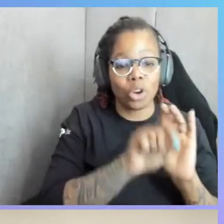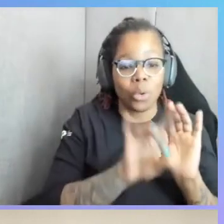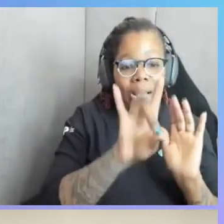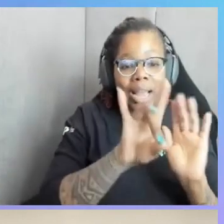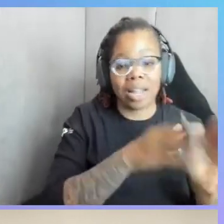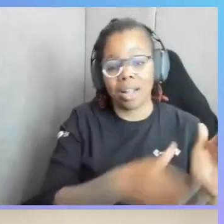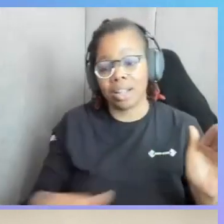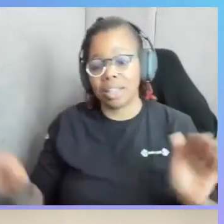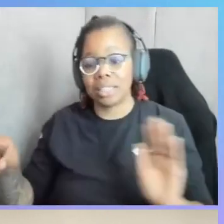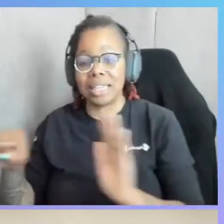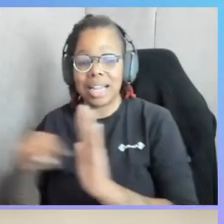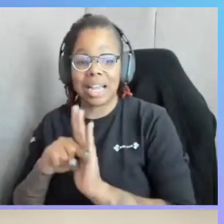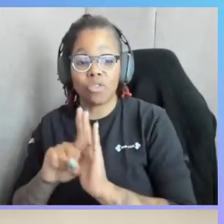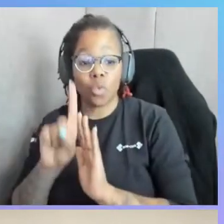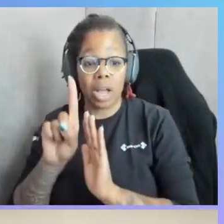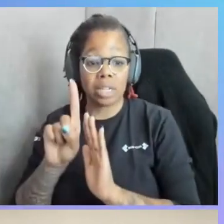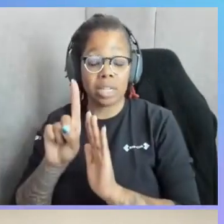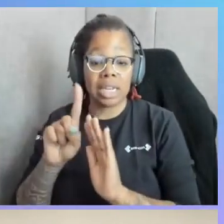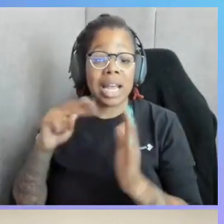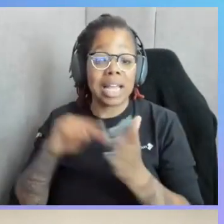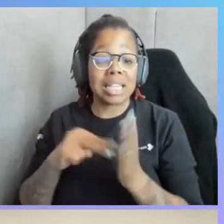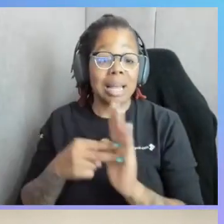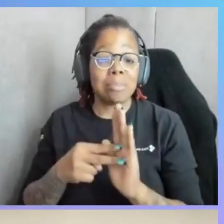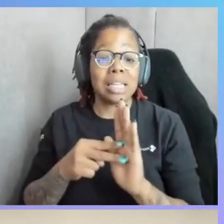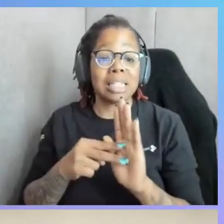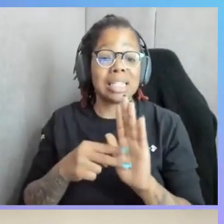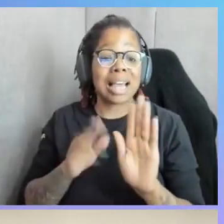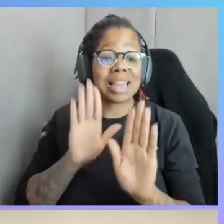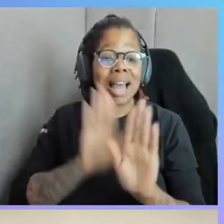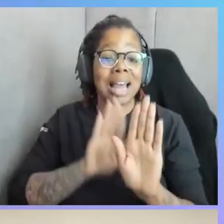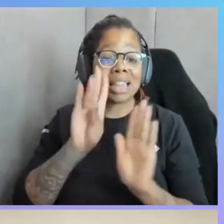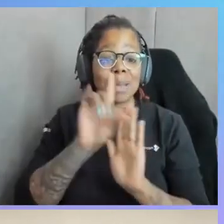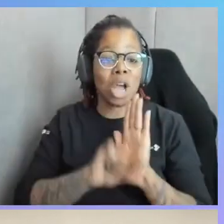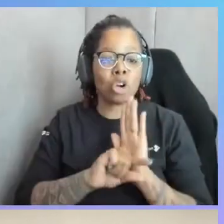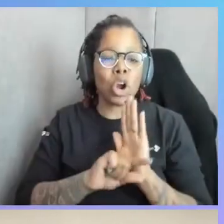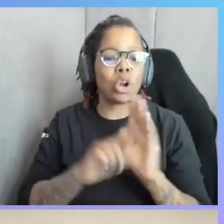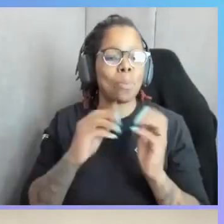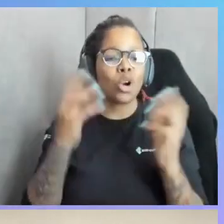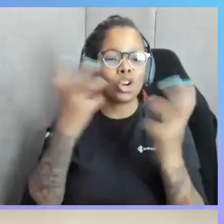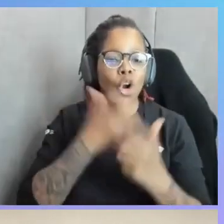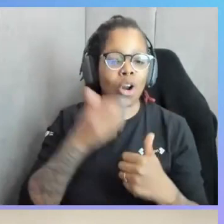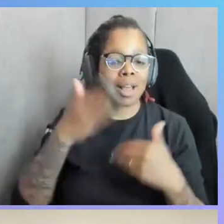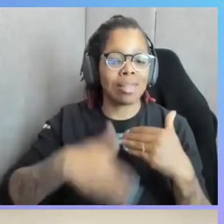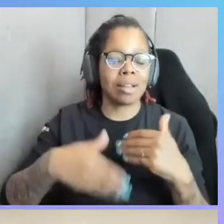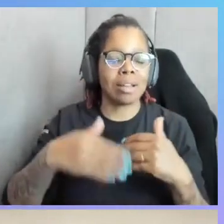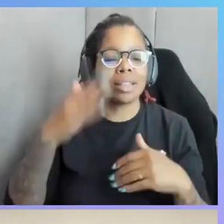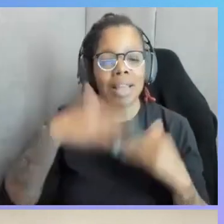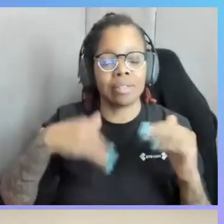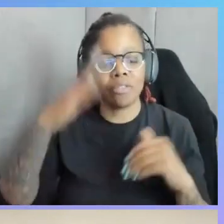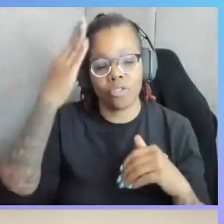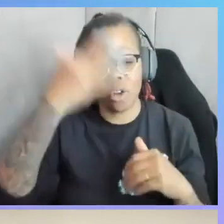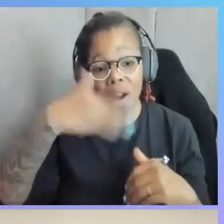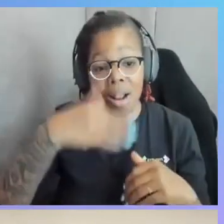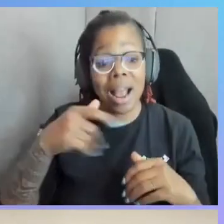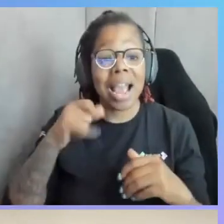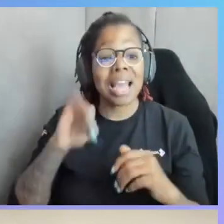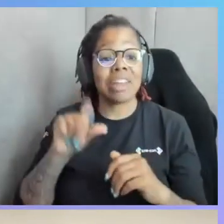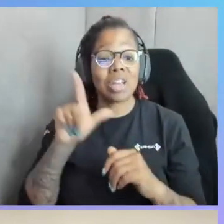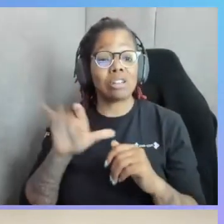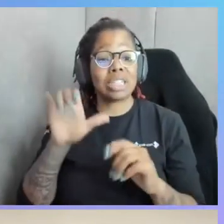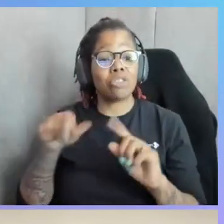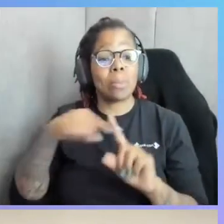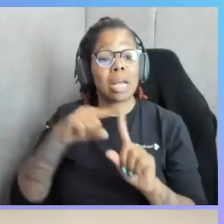to -1, it means that the background is darker than the foreground. And if your LC is from +1